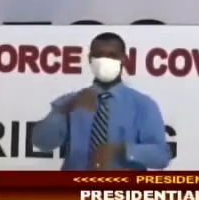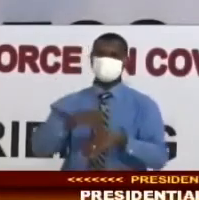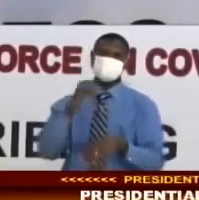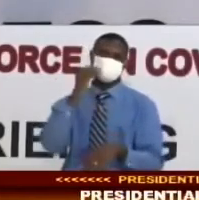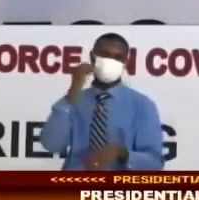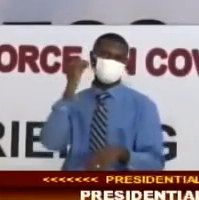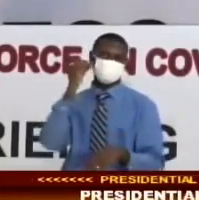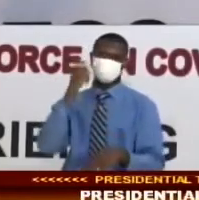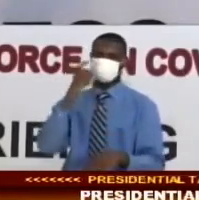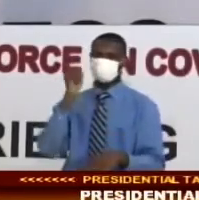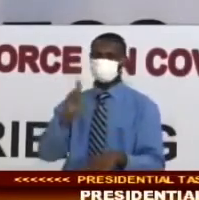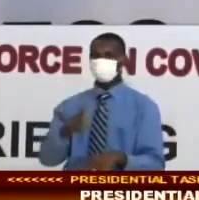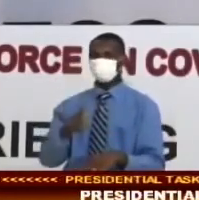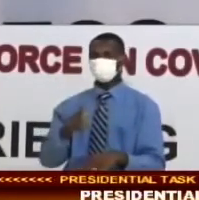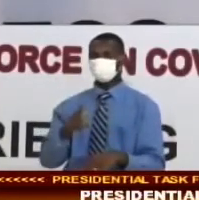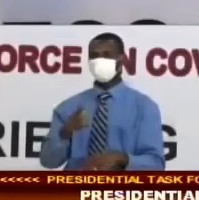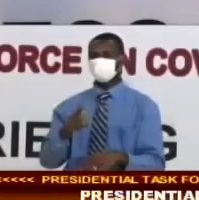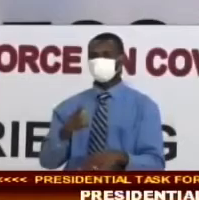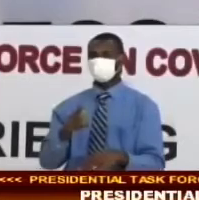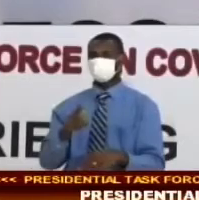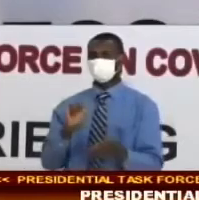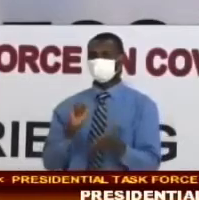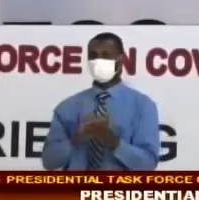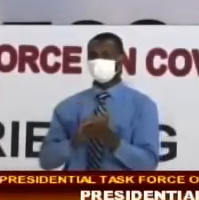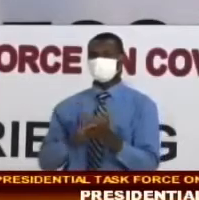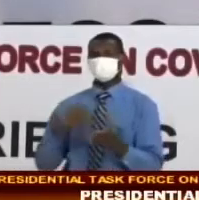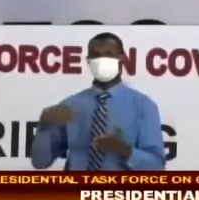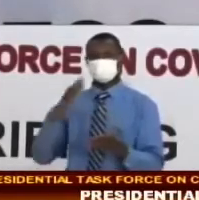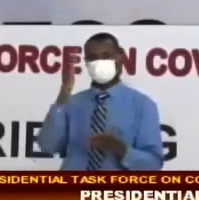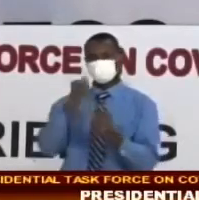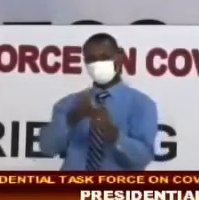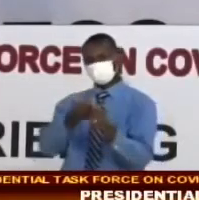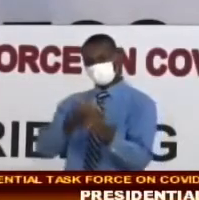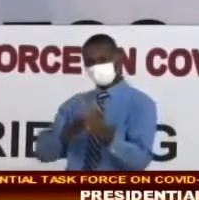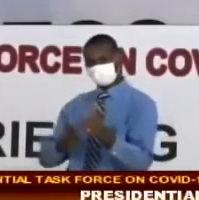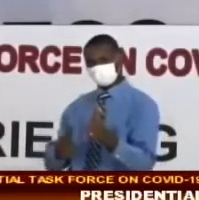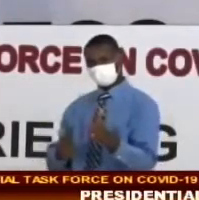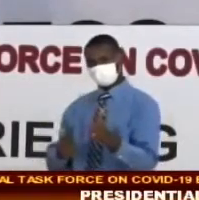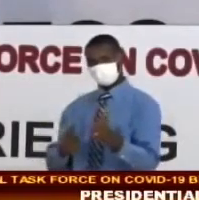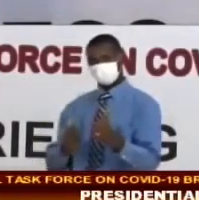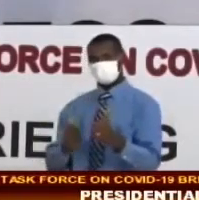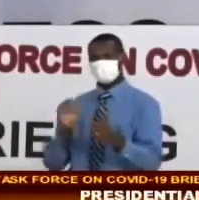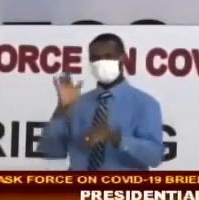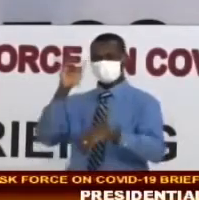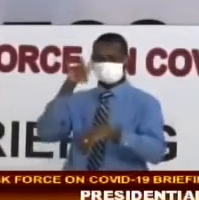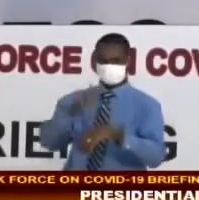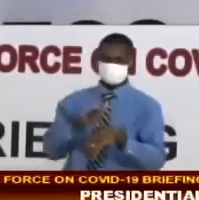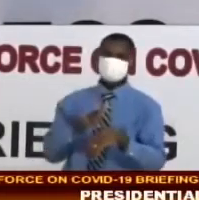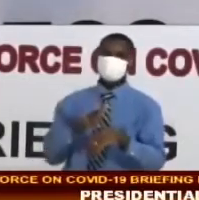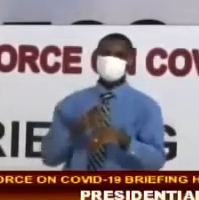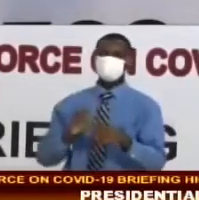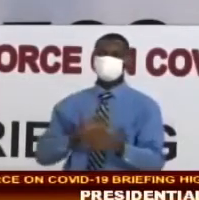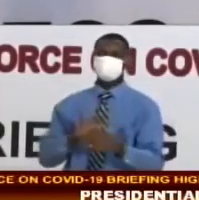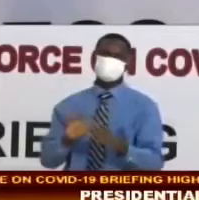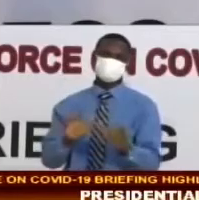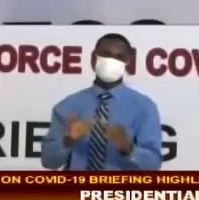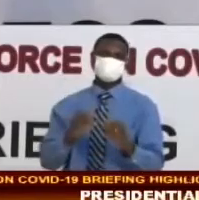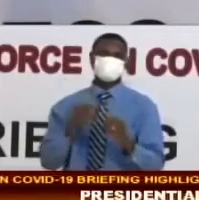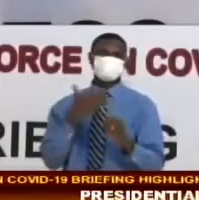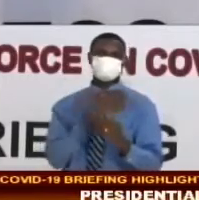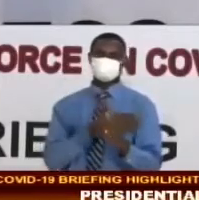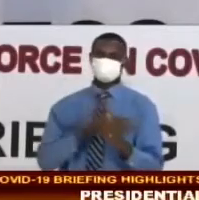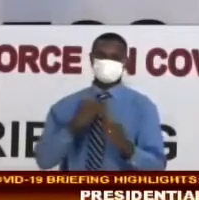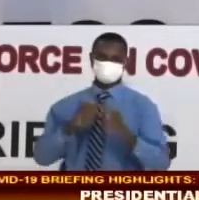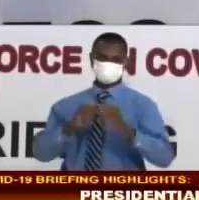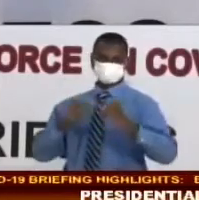best way of avoiding catching COVID is really to keep your distance from